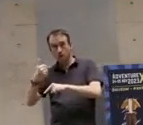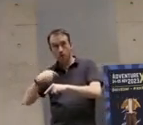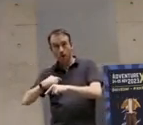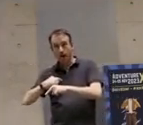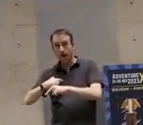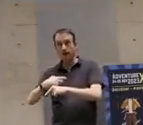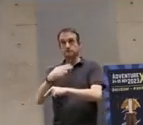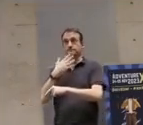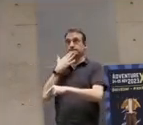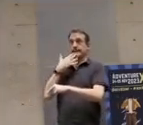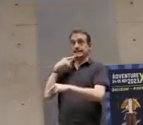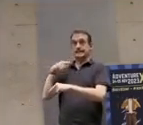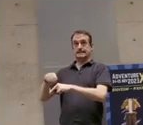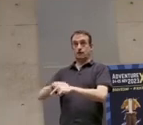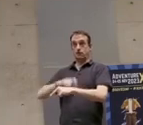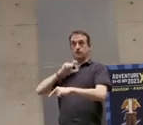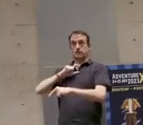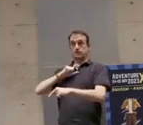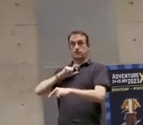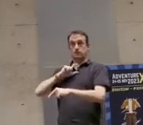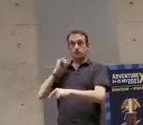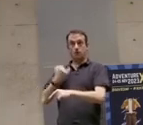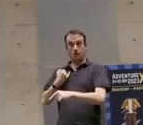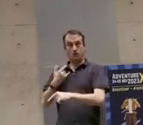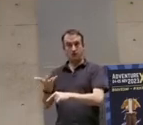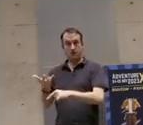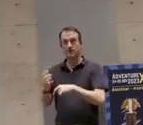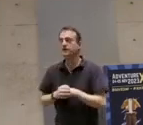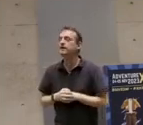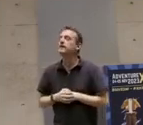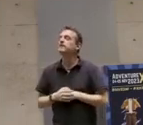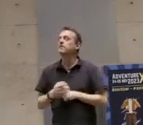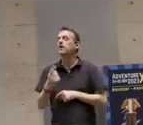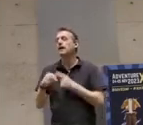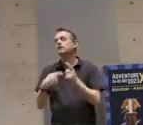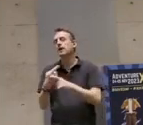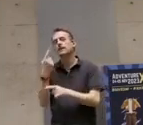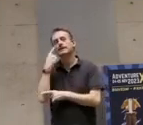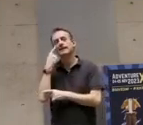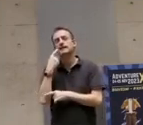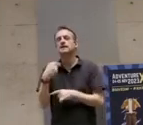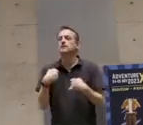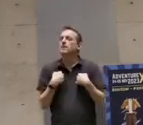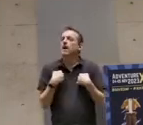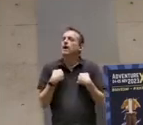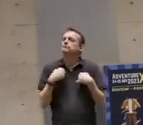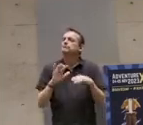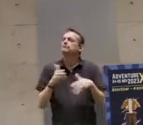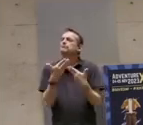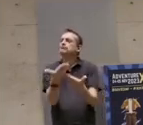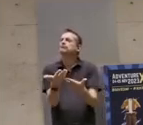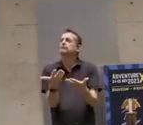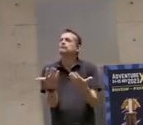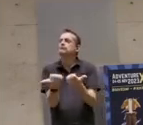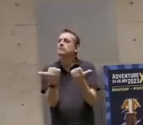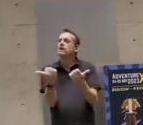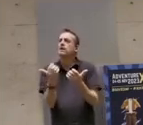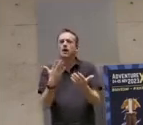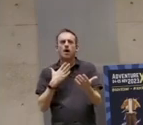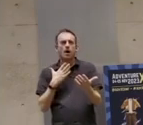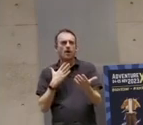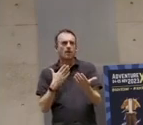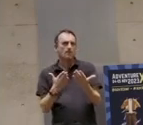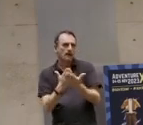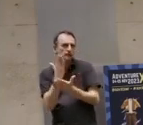But anyway, we will have to wait and see. So that's basically what I wanted to talk to you guys about, and I wanted to leave enough time